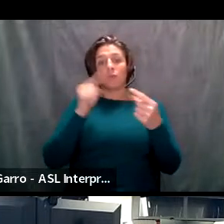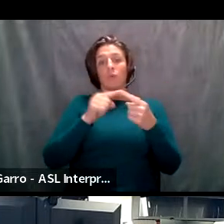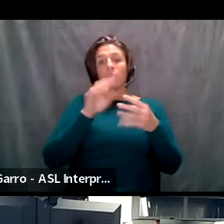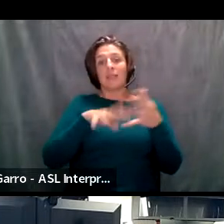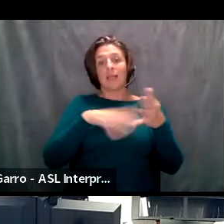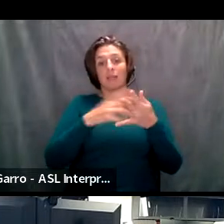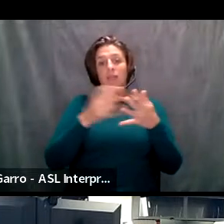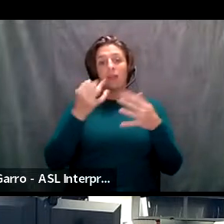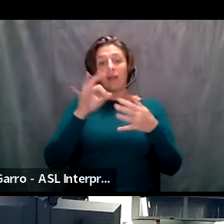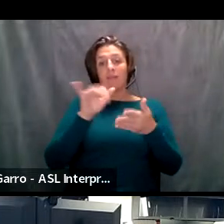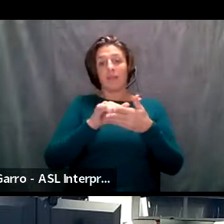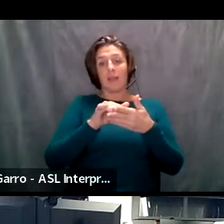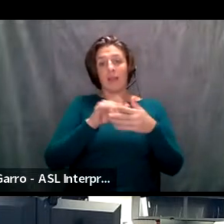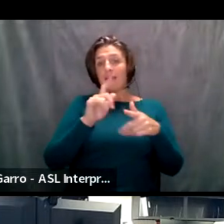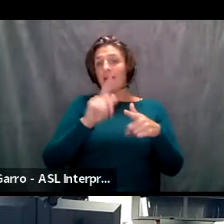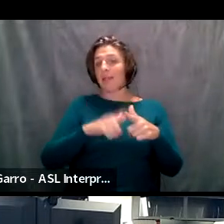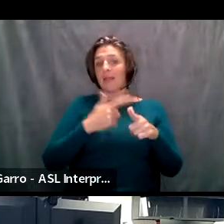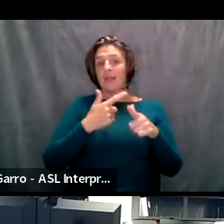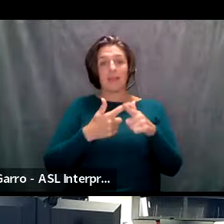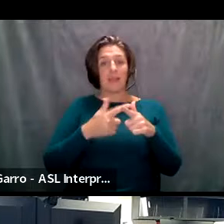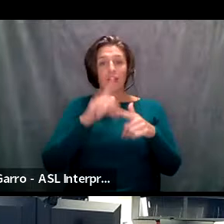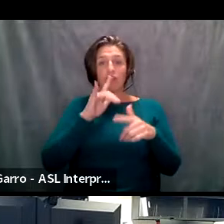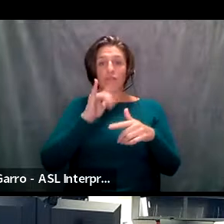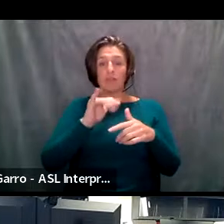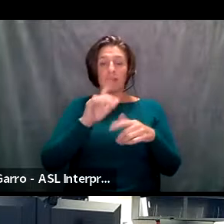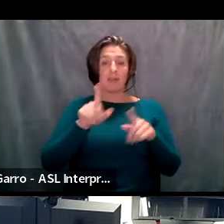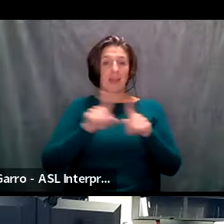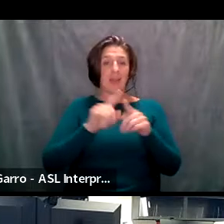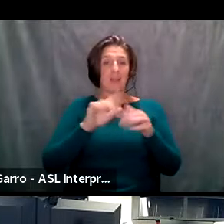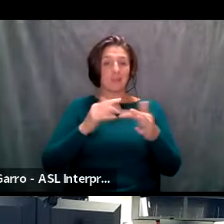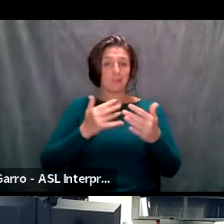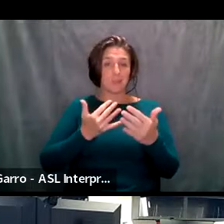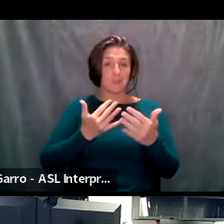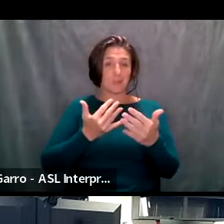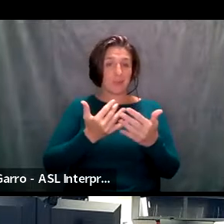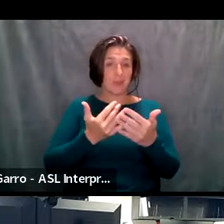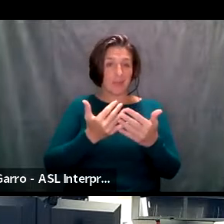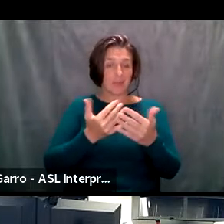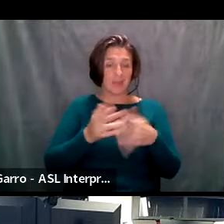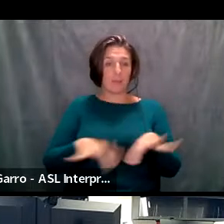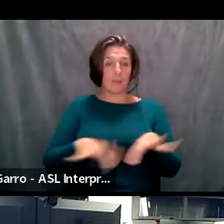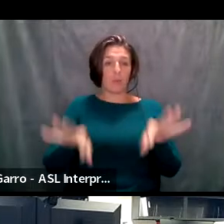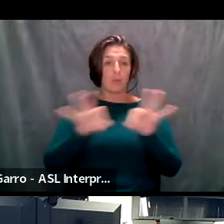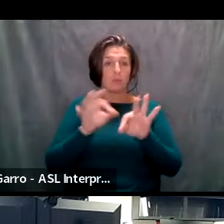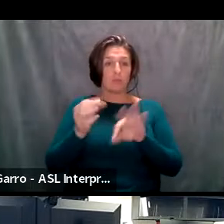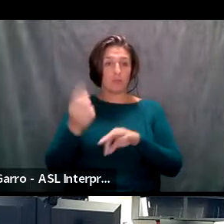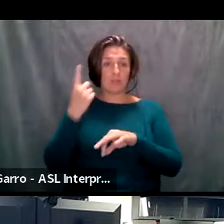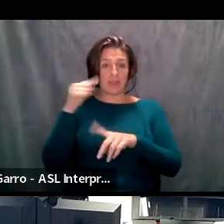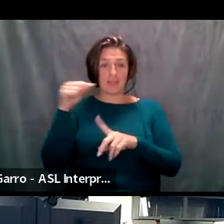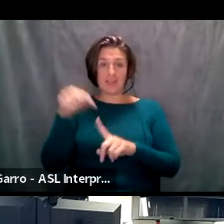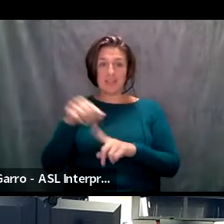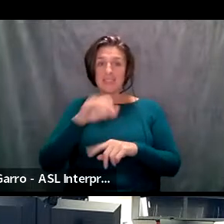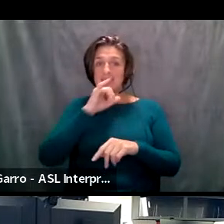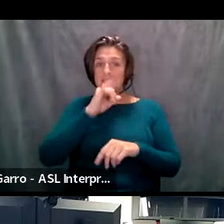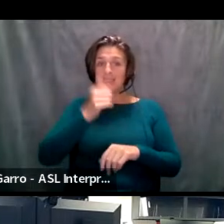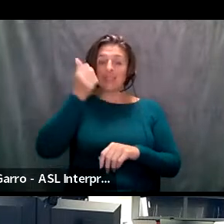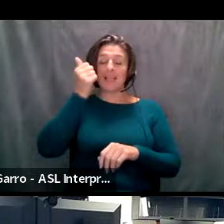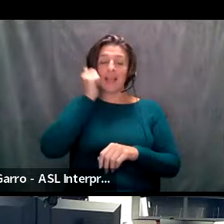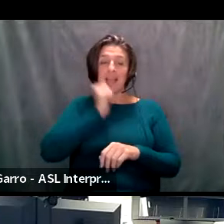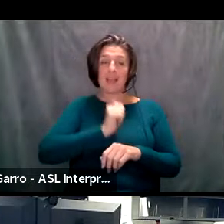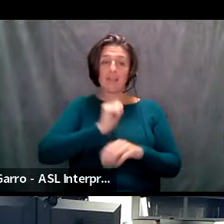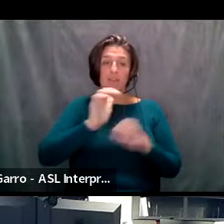that. And then really as we got there, and the importance of understanding that this is every classroom